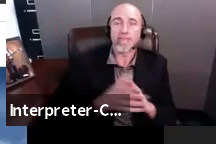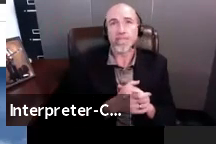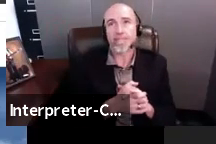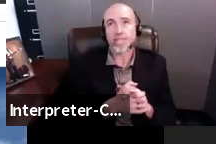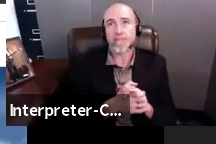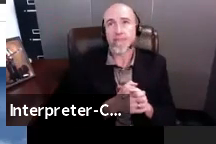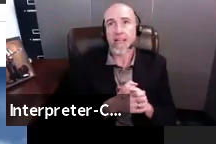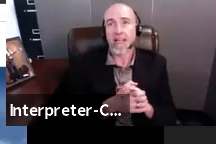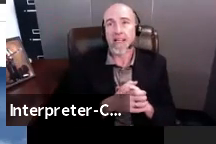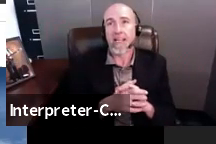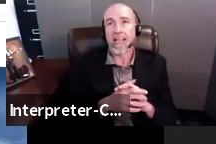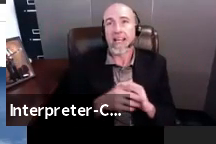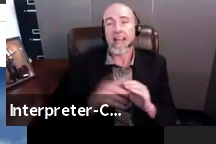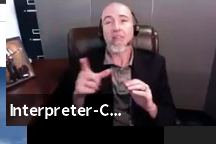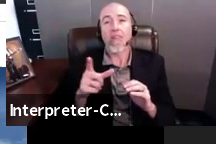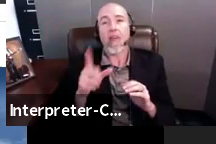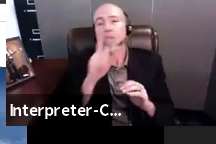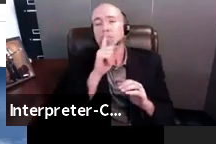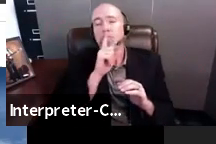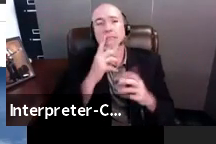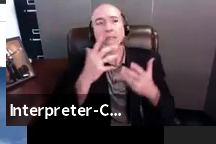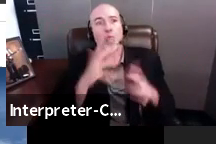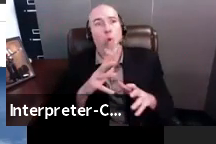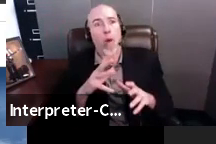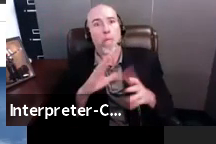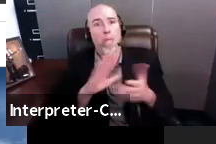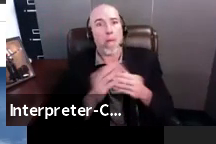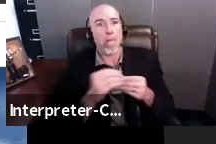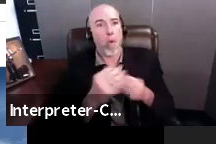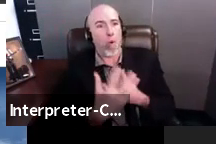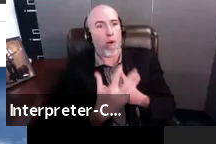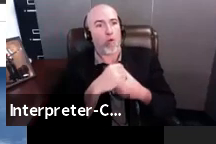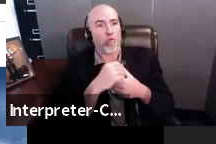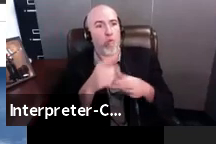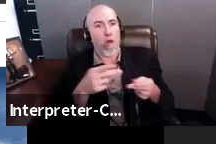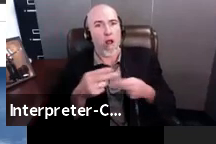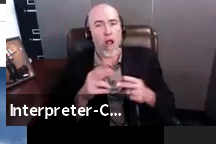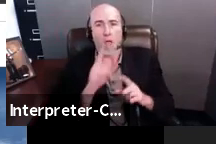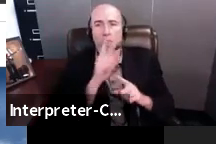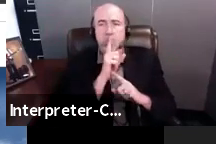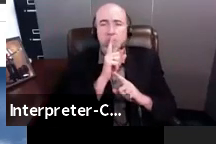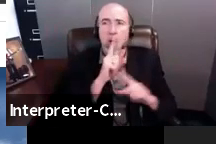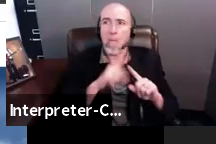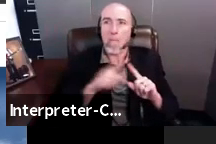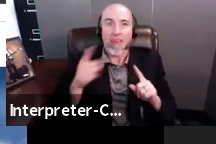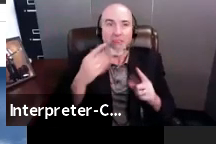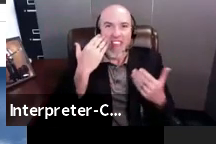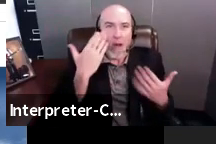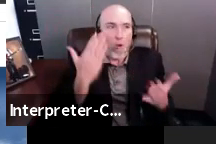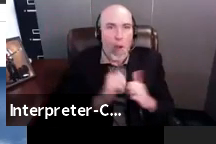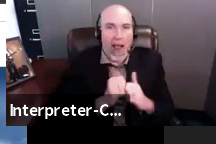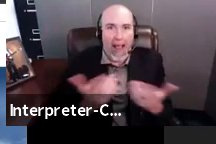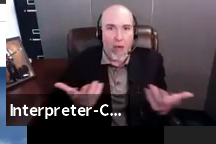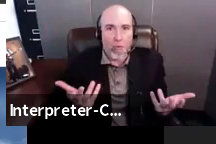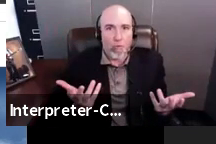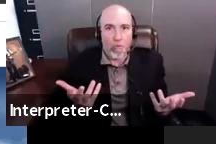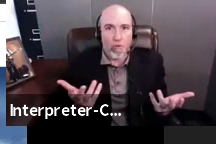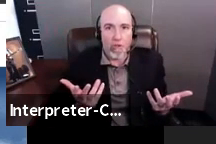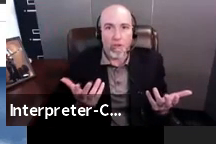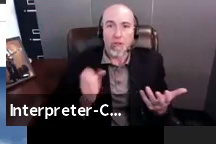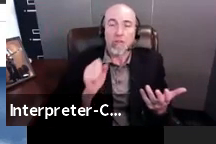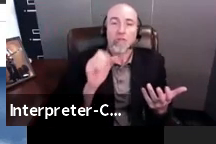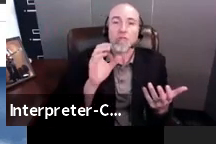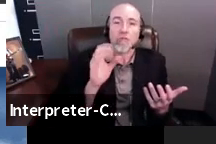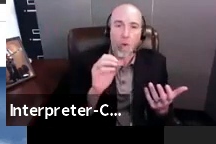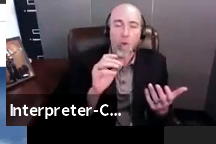make their businesses more inclusive in hiring, but it was just a matter of they just didn't know how. And so